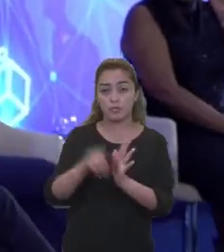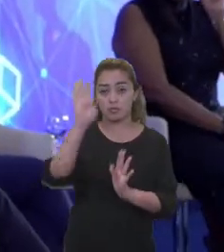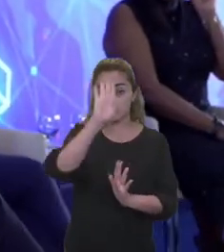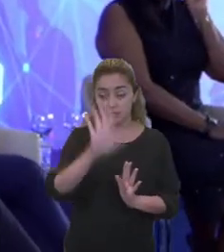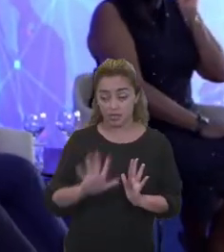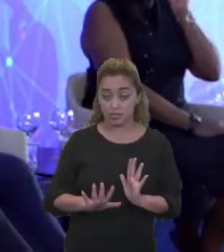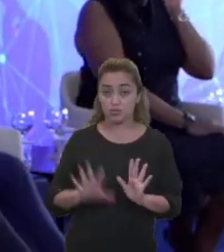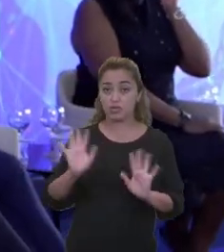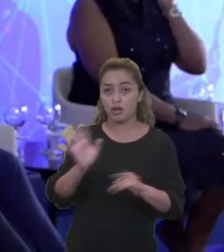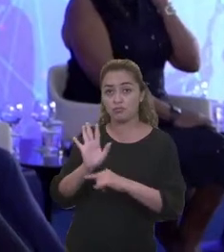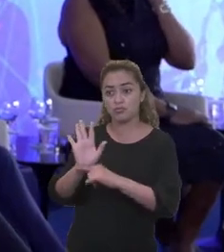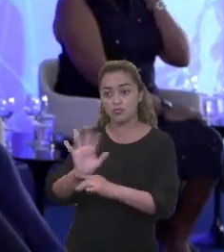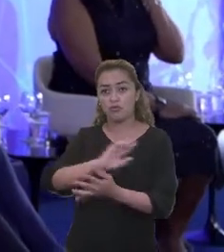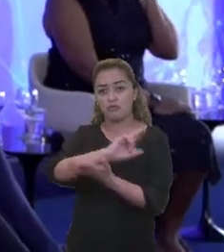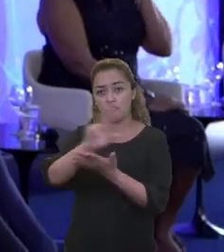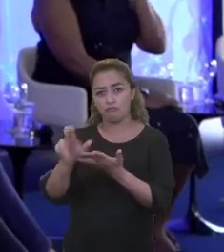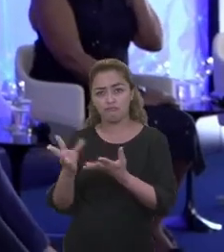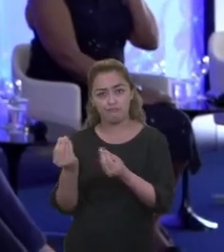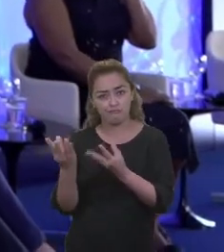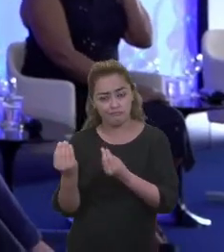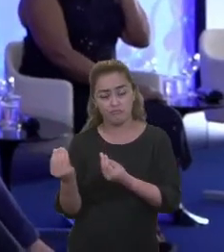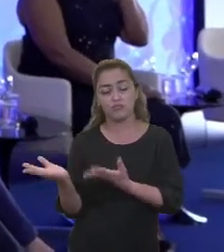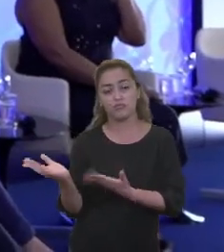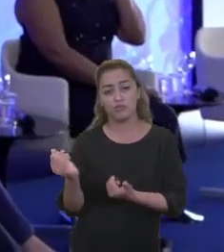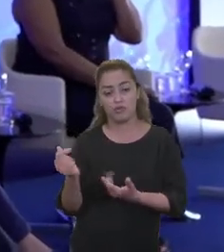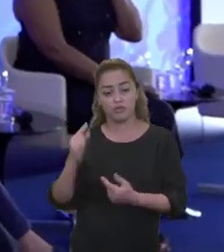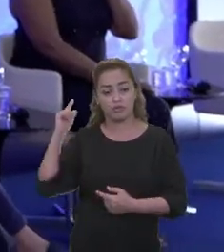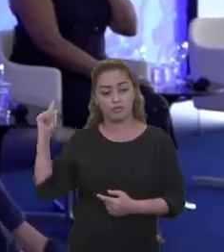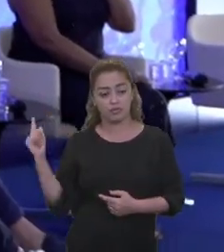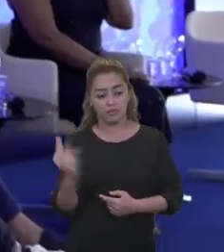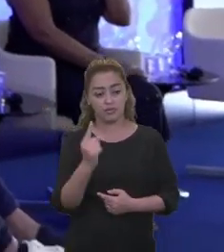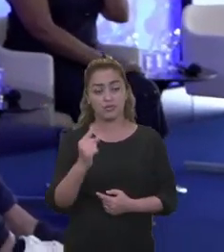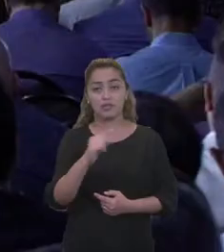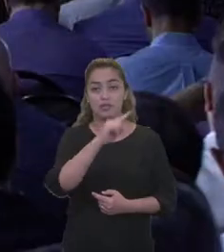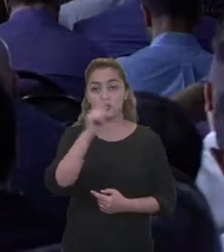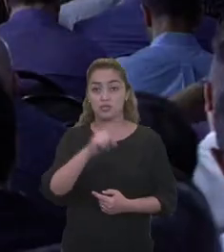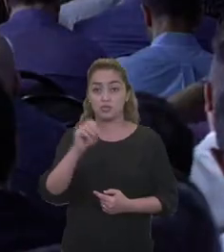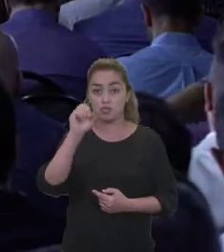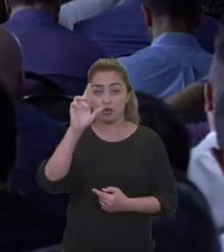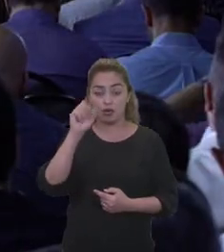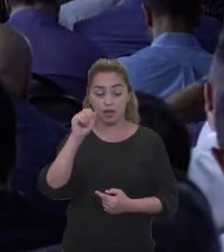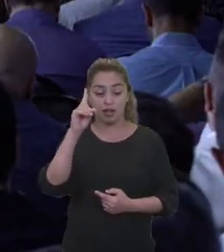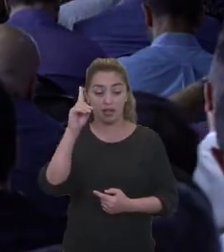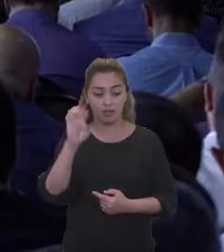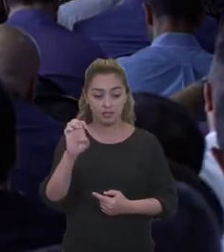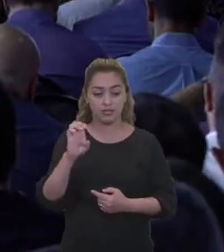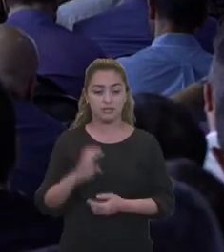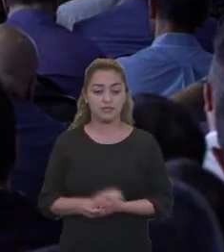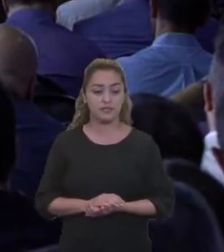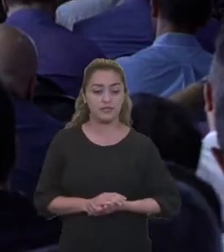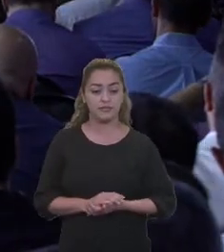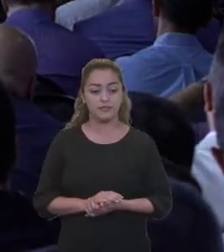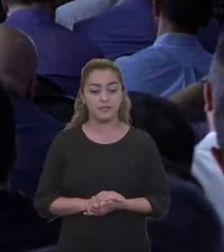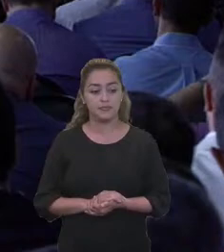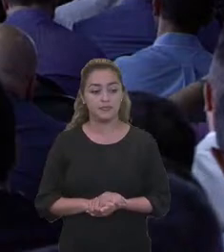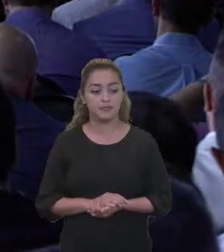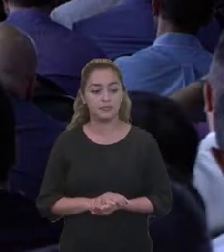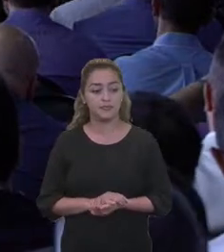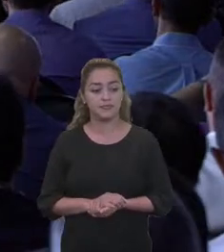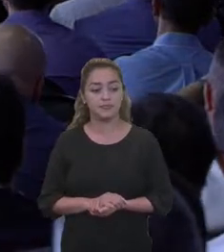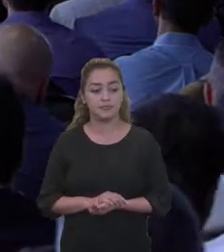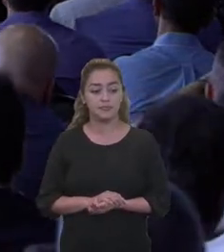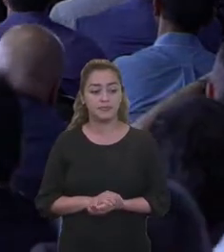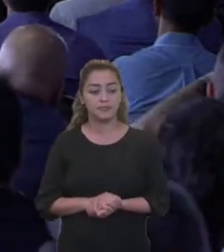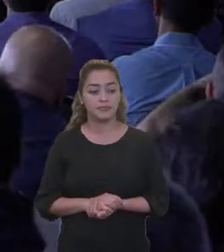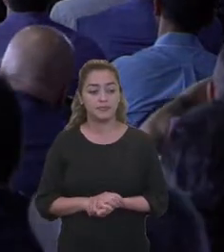And she has already graduated thousands of young people. We let us welcome Zoraide Gomes, better known as